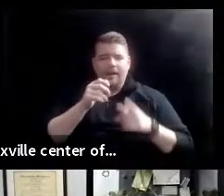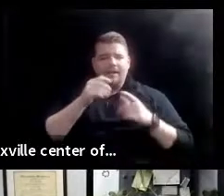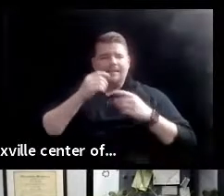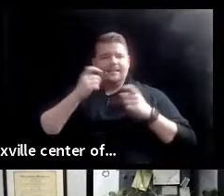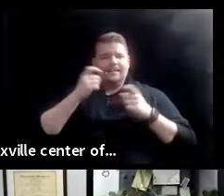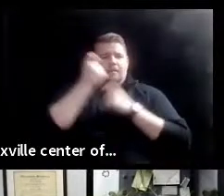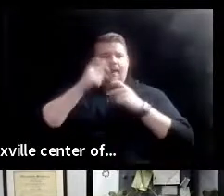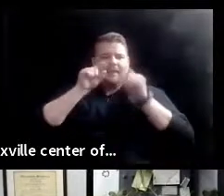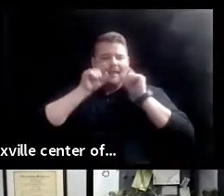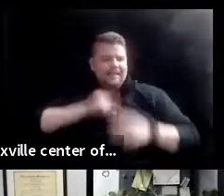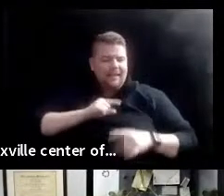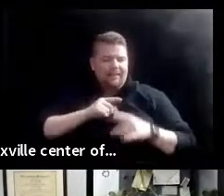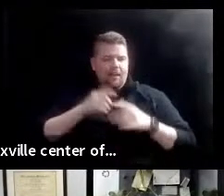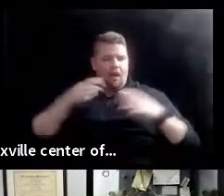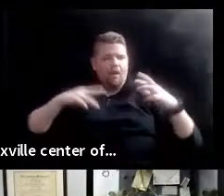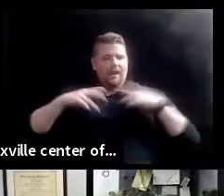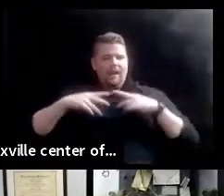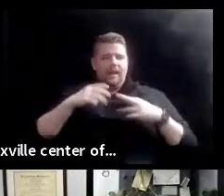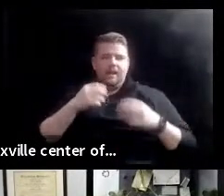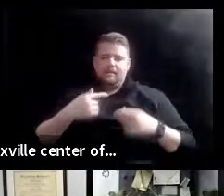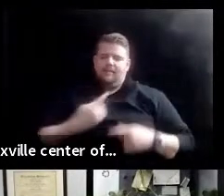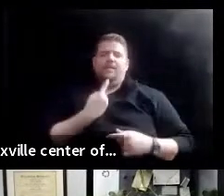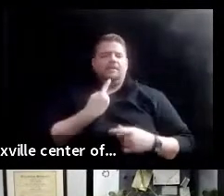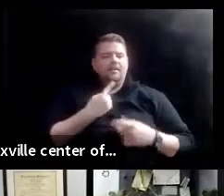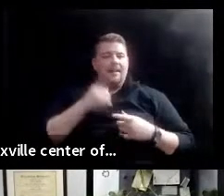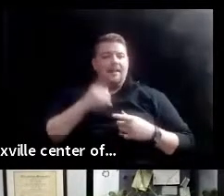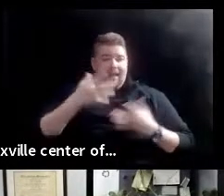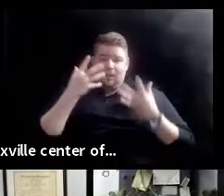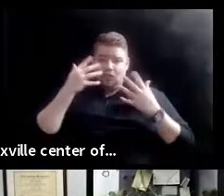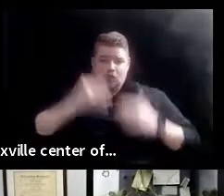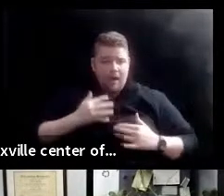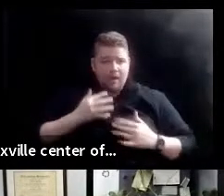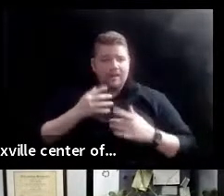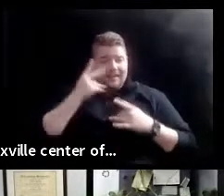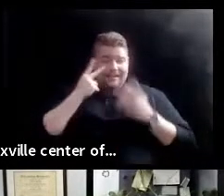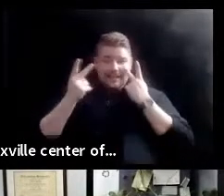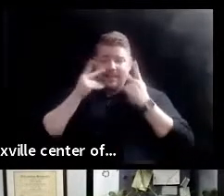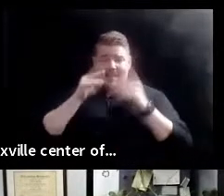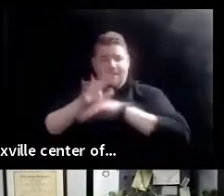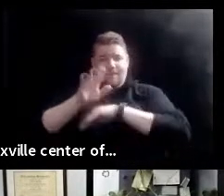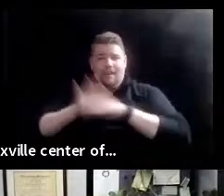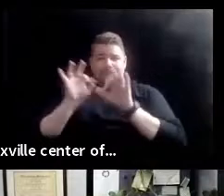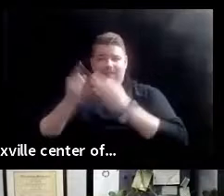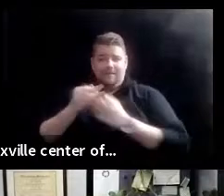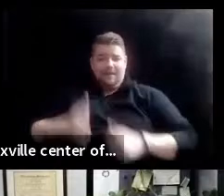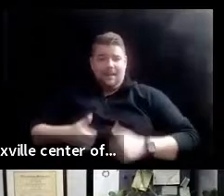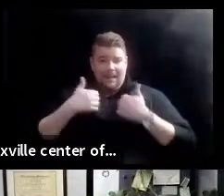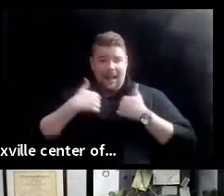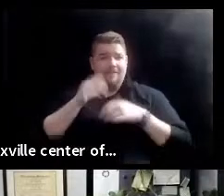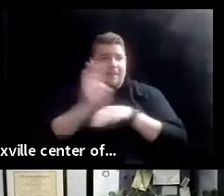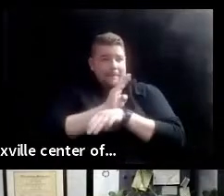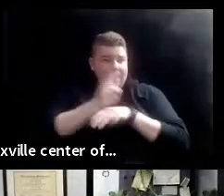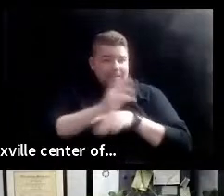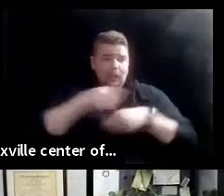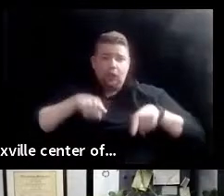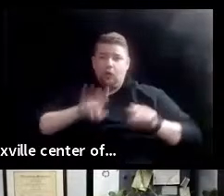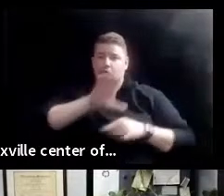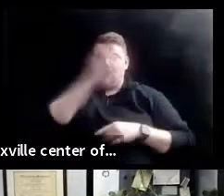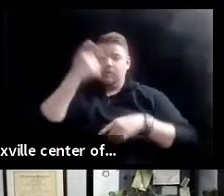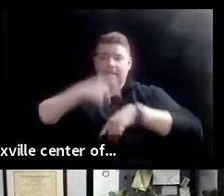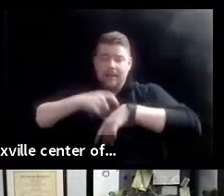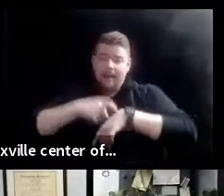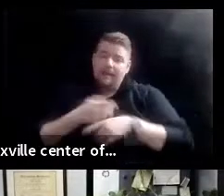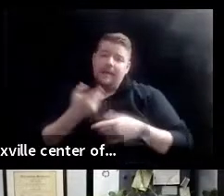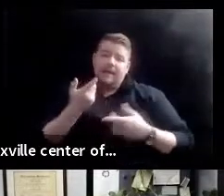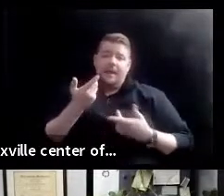Thanksgiving holiday, is appalling. If it weren't so tragic to see the effects on families' lives and businesses during the Christmas season, it